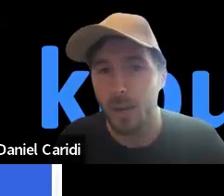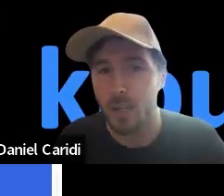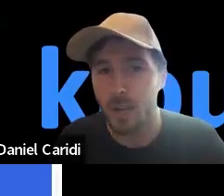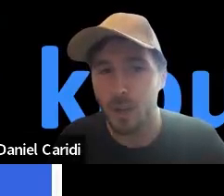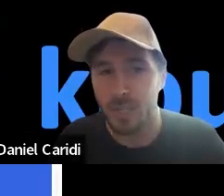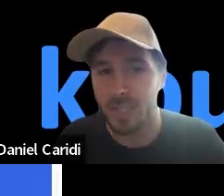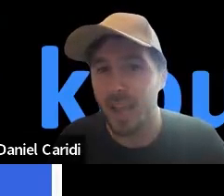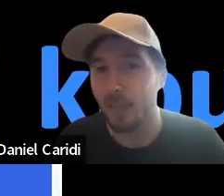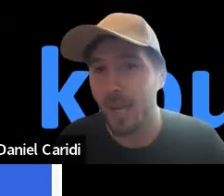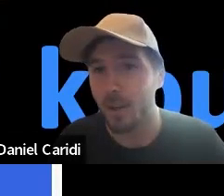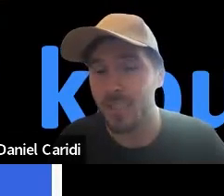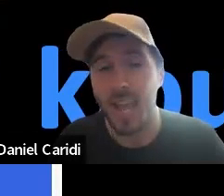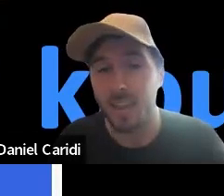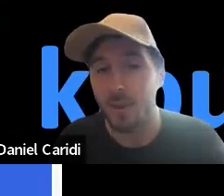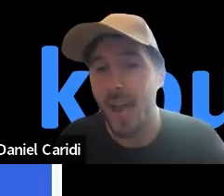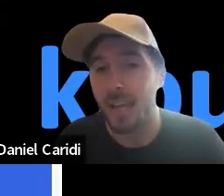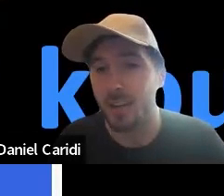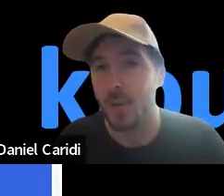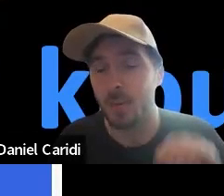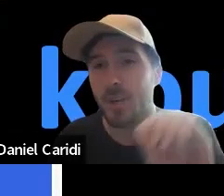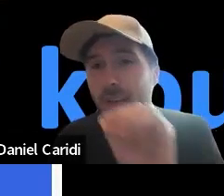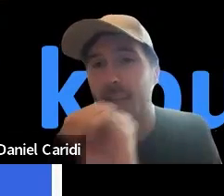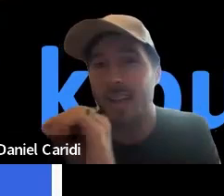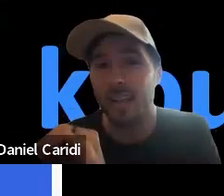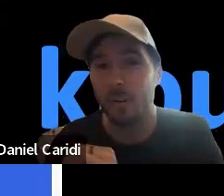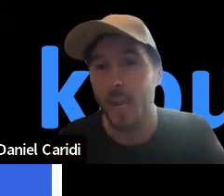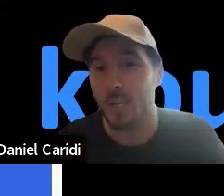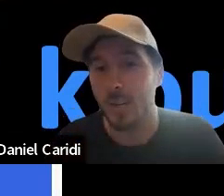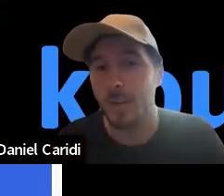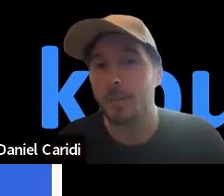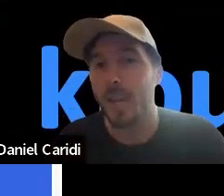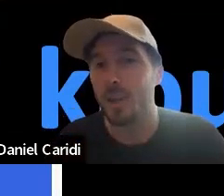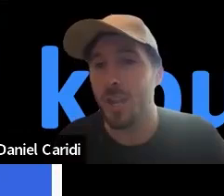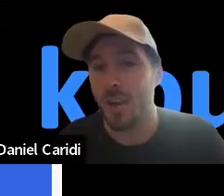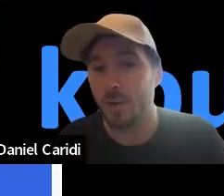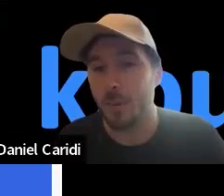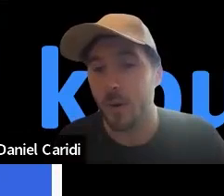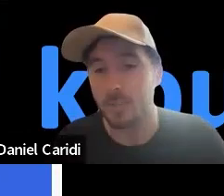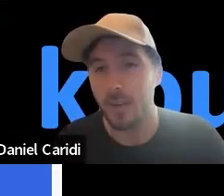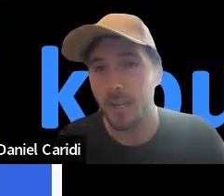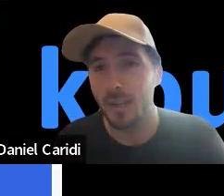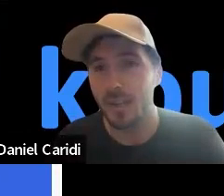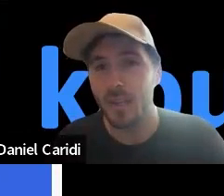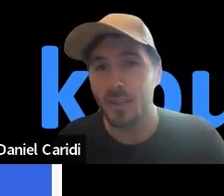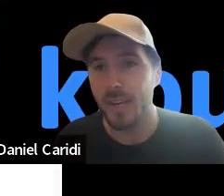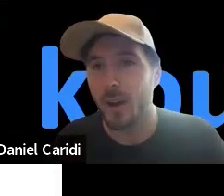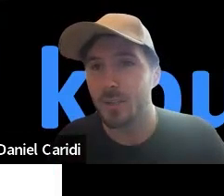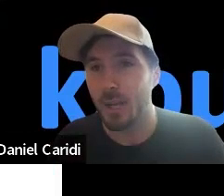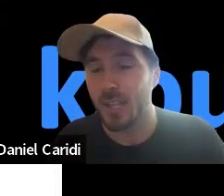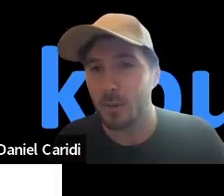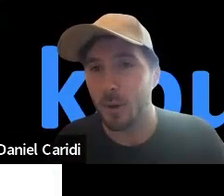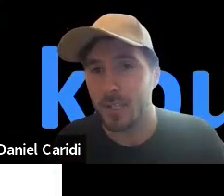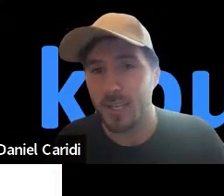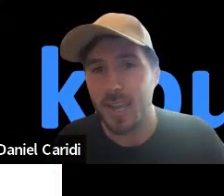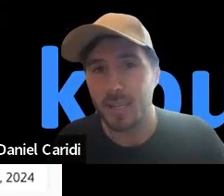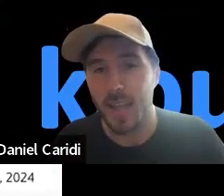What I wanted to show though is these life plan goals. Anything you add here is what can be tracked on that daily information, and you could generate reports for it. So if I go and